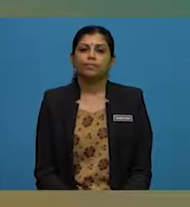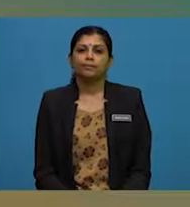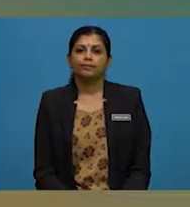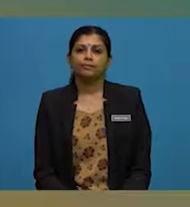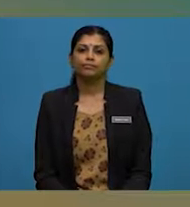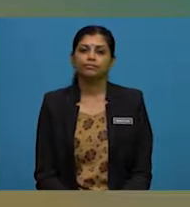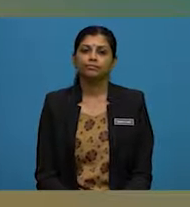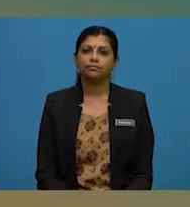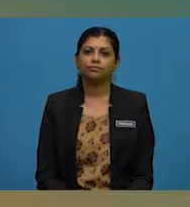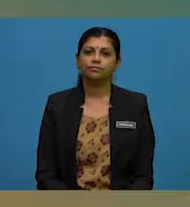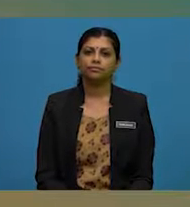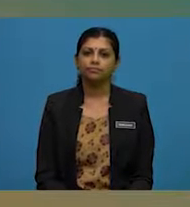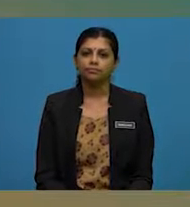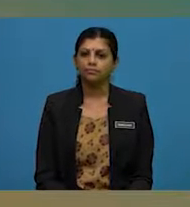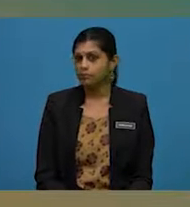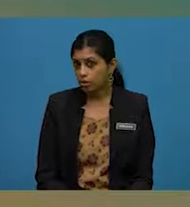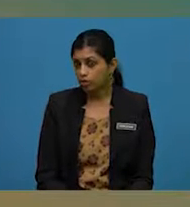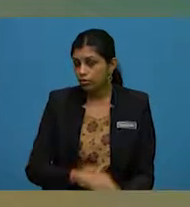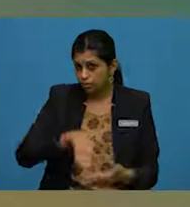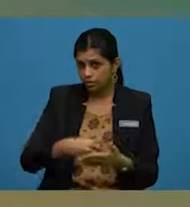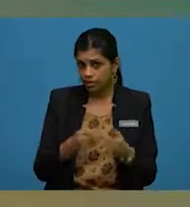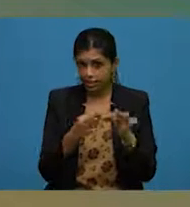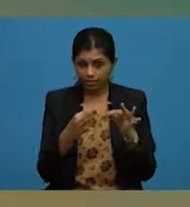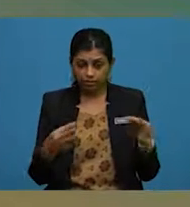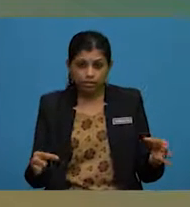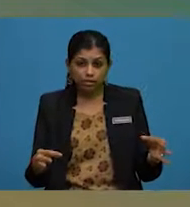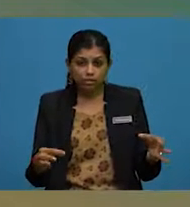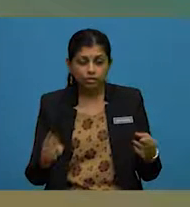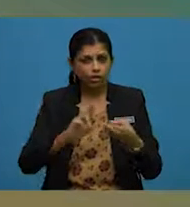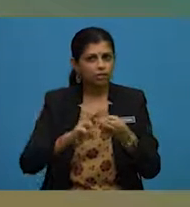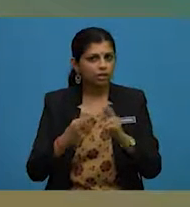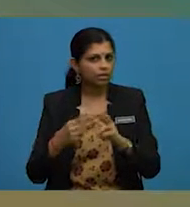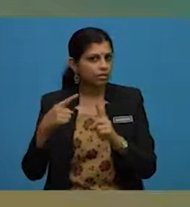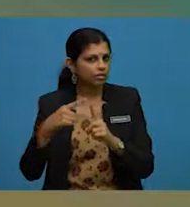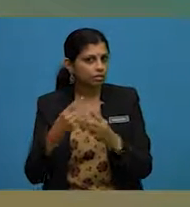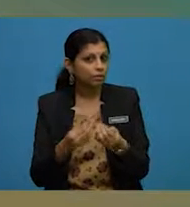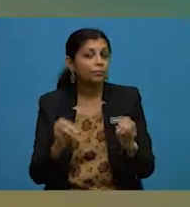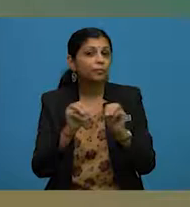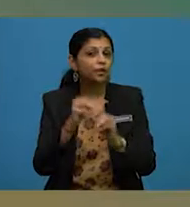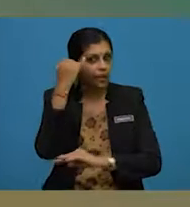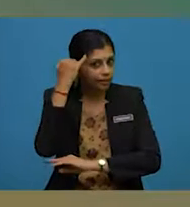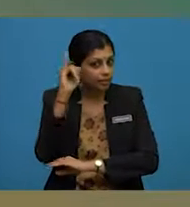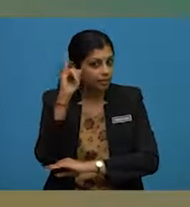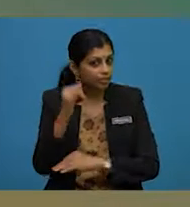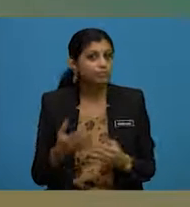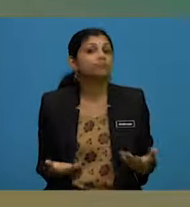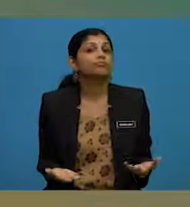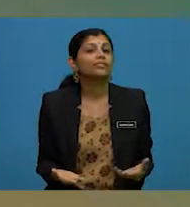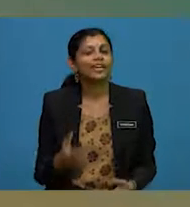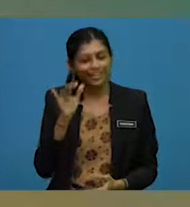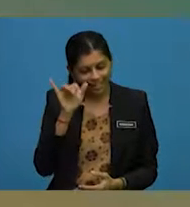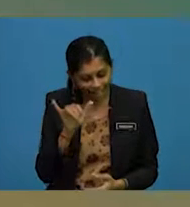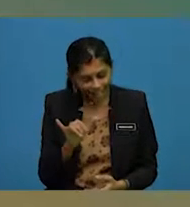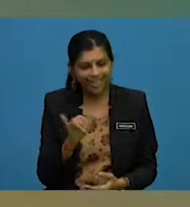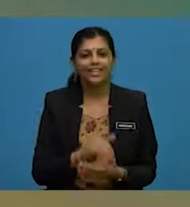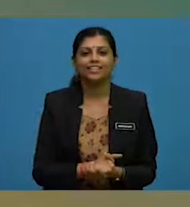Therefore, are all the sentences in this paragraph related to the main idea? Yes, they